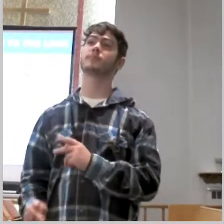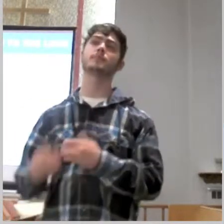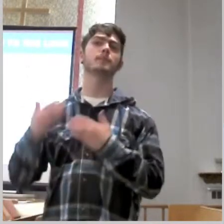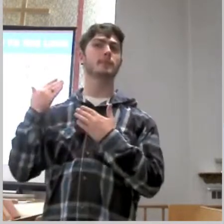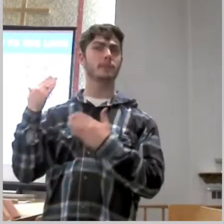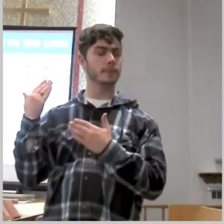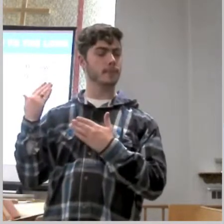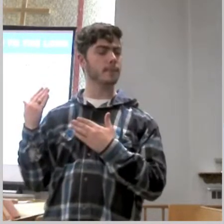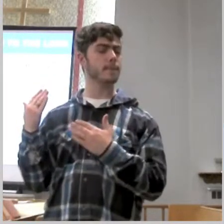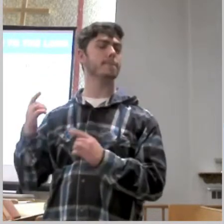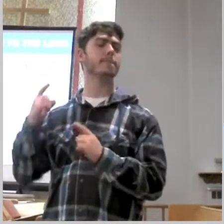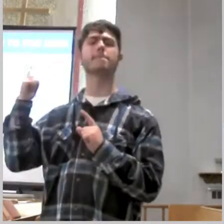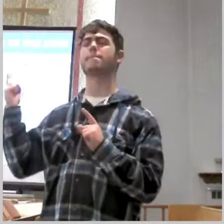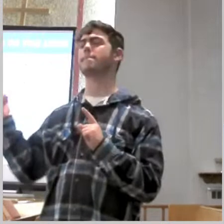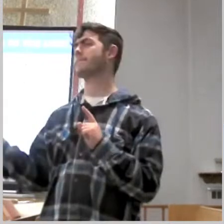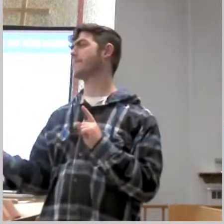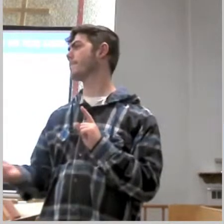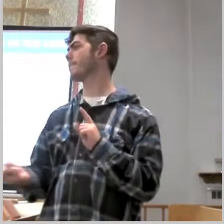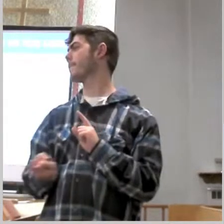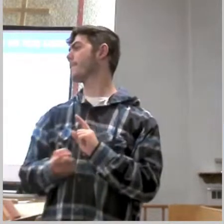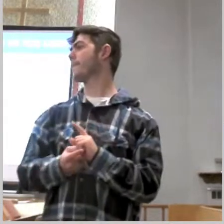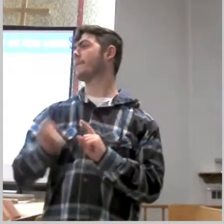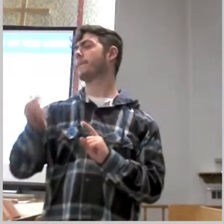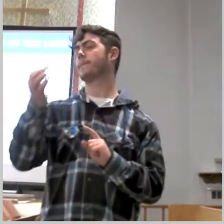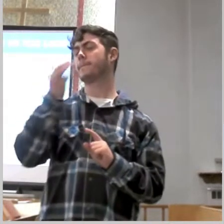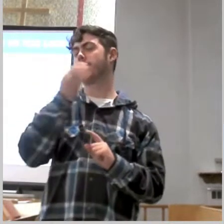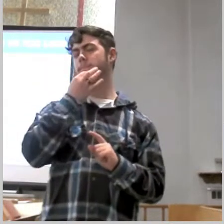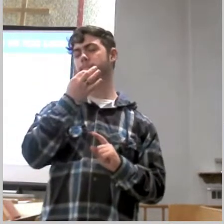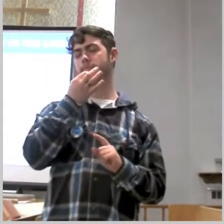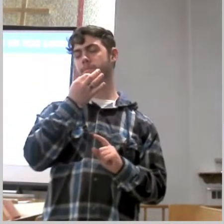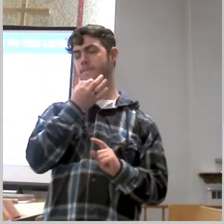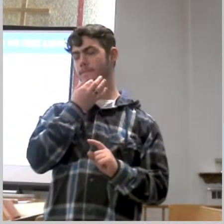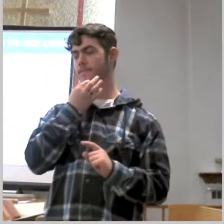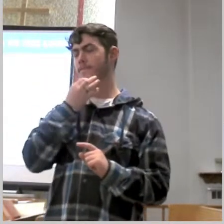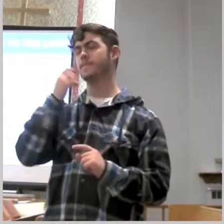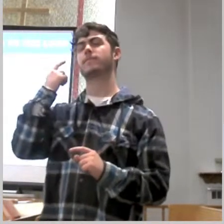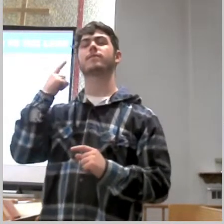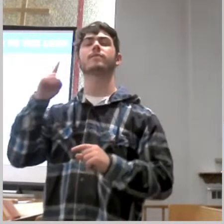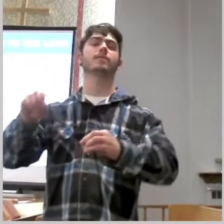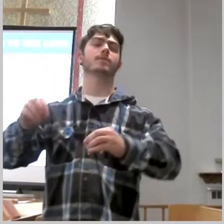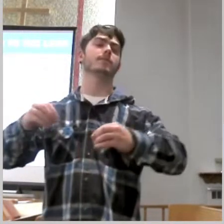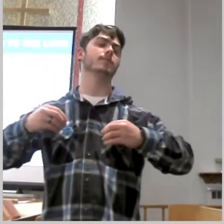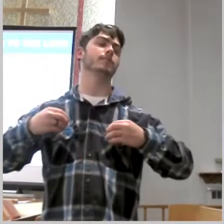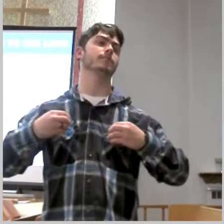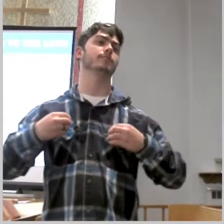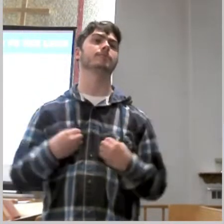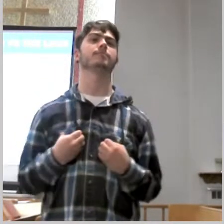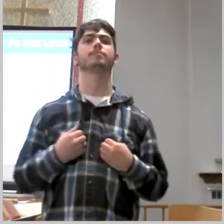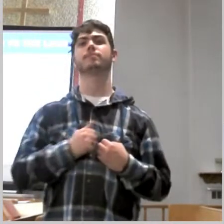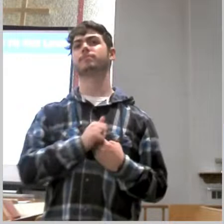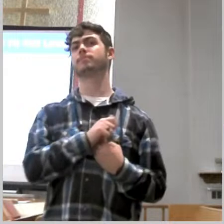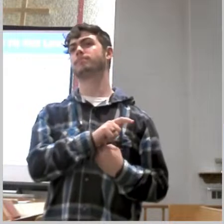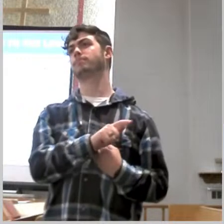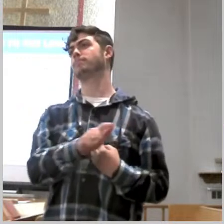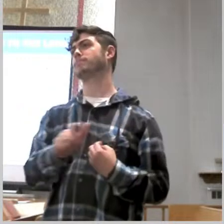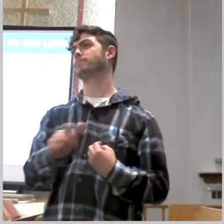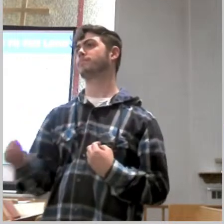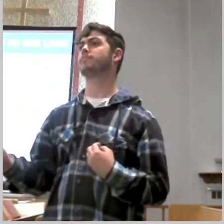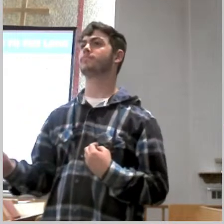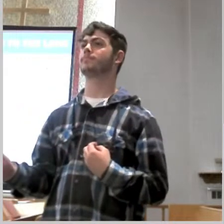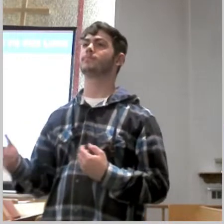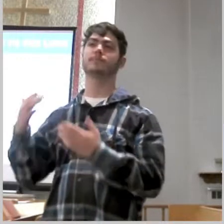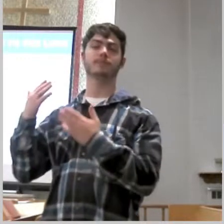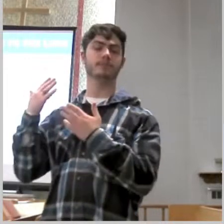own. He's coming back. He's coming